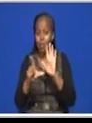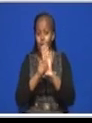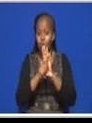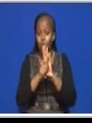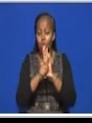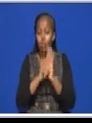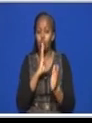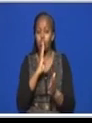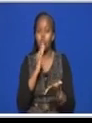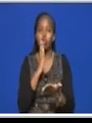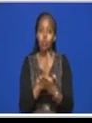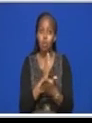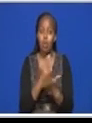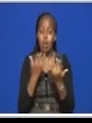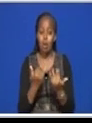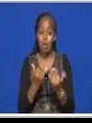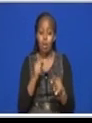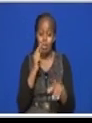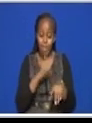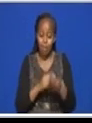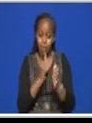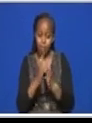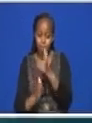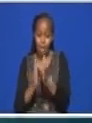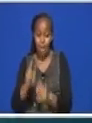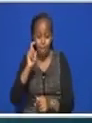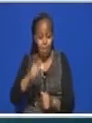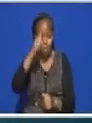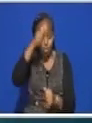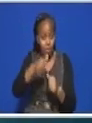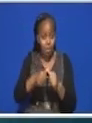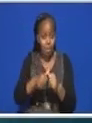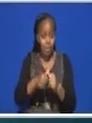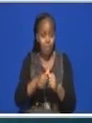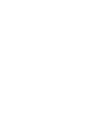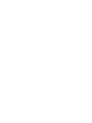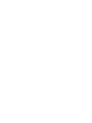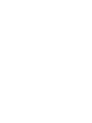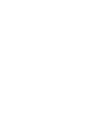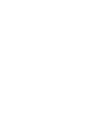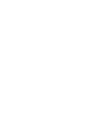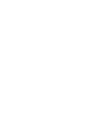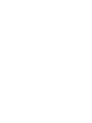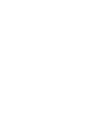strategy for this. In your strategy, you need to recall the statement of Boyle's law.